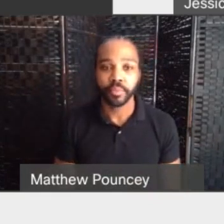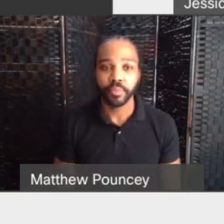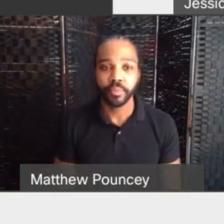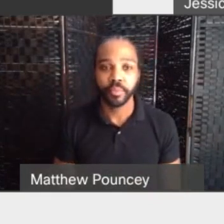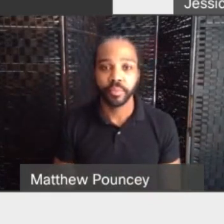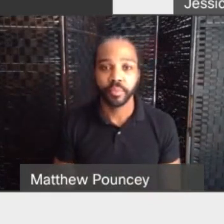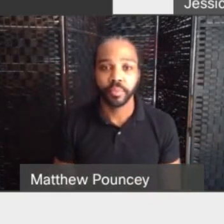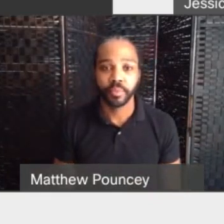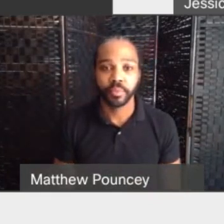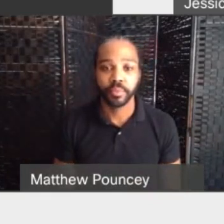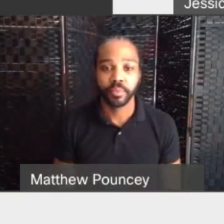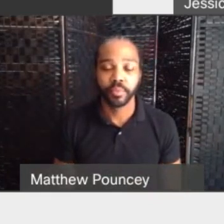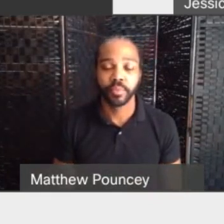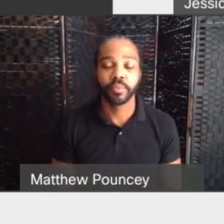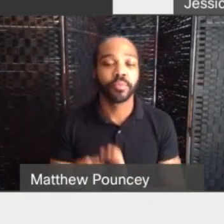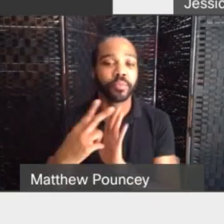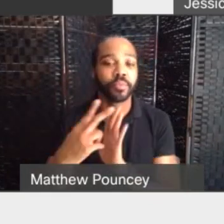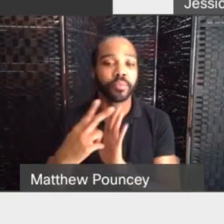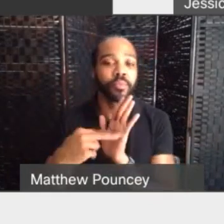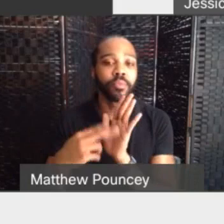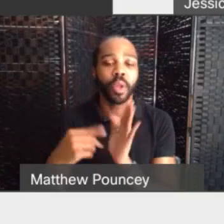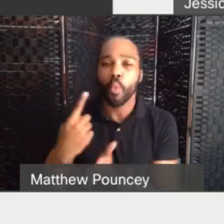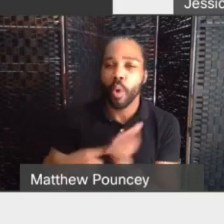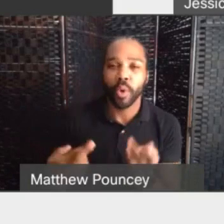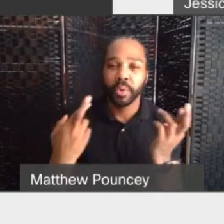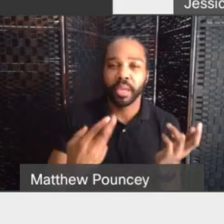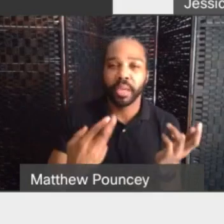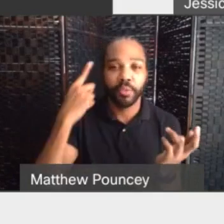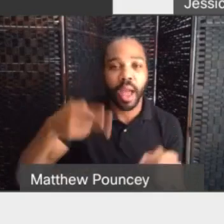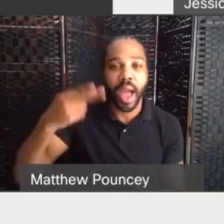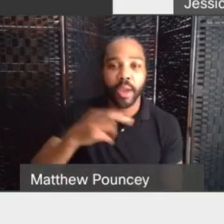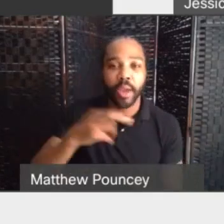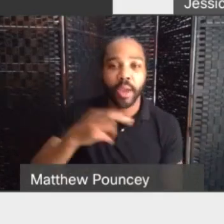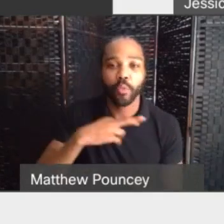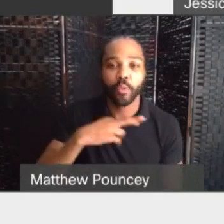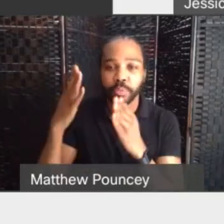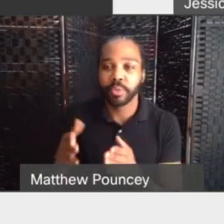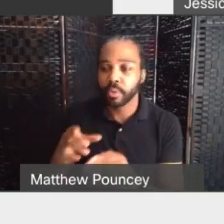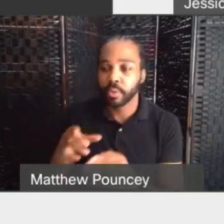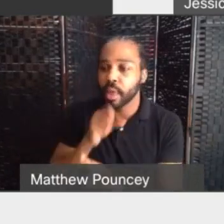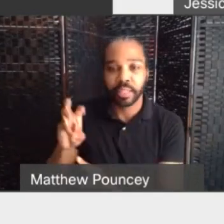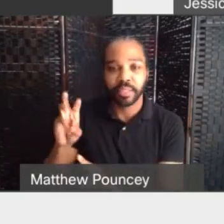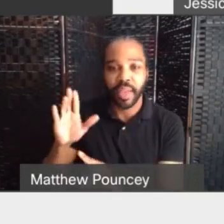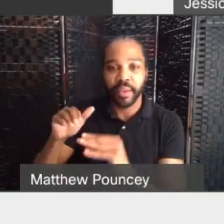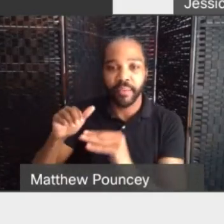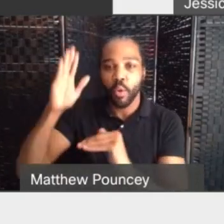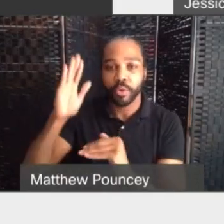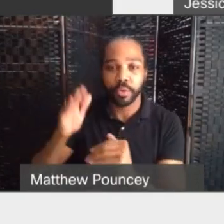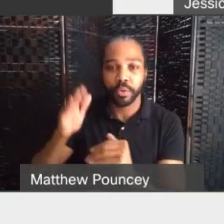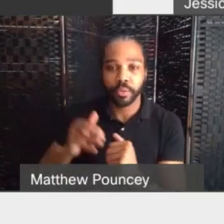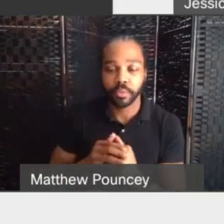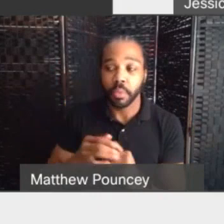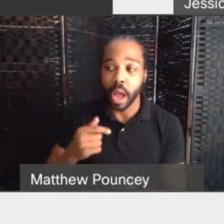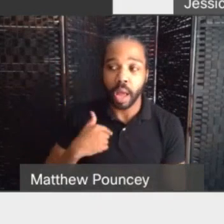What recommendation for high-risk persons that are not 65 or older? I assume that question